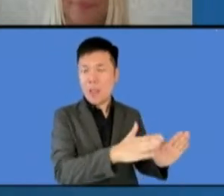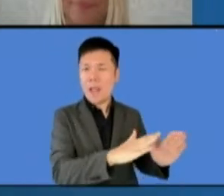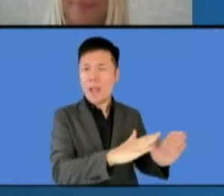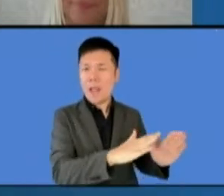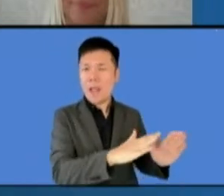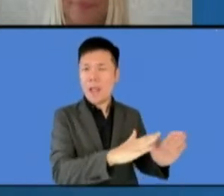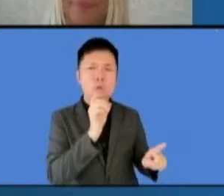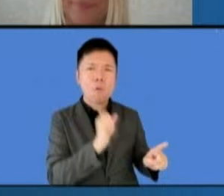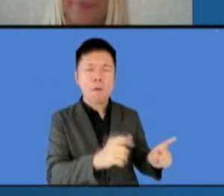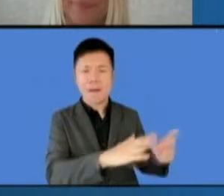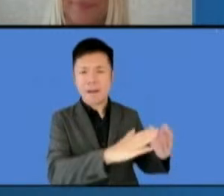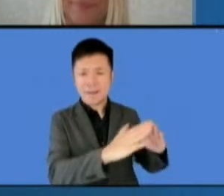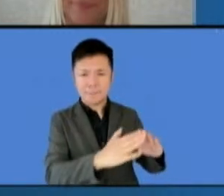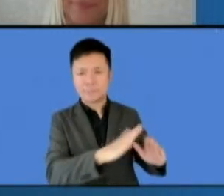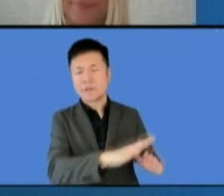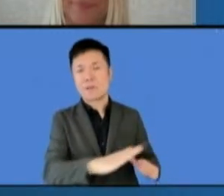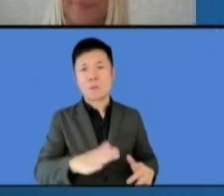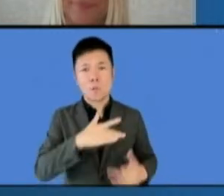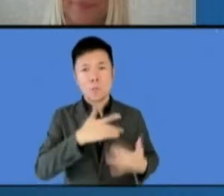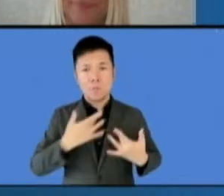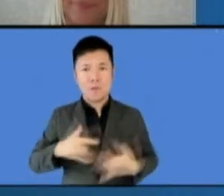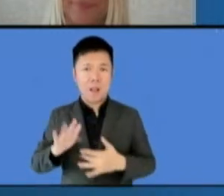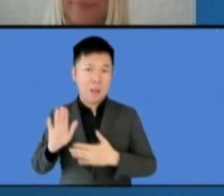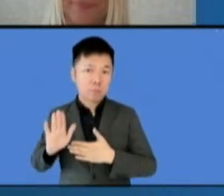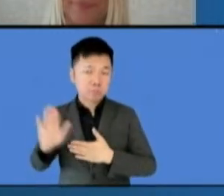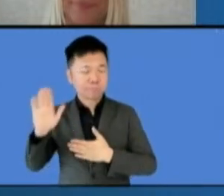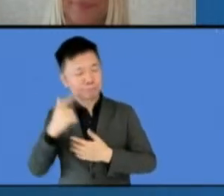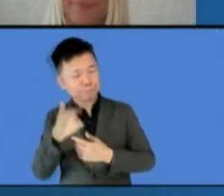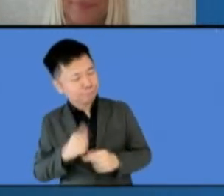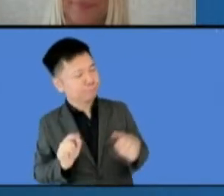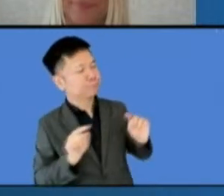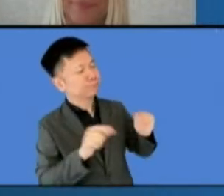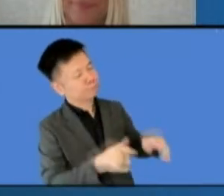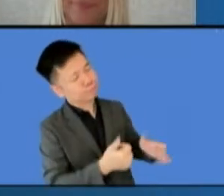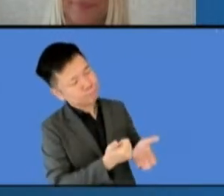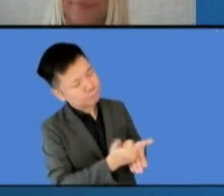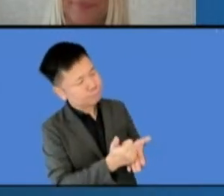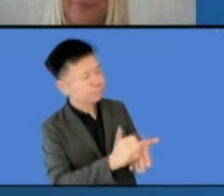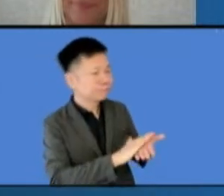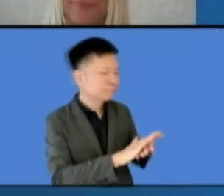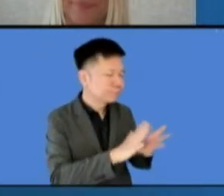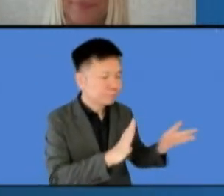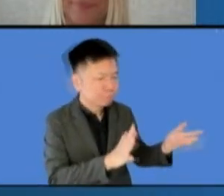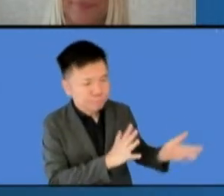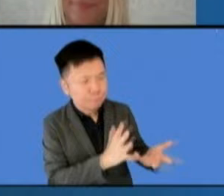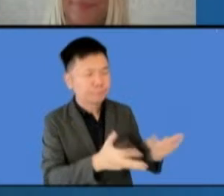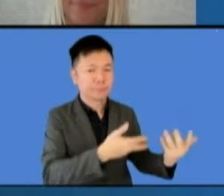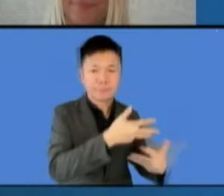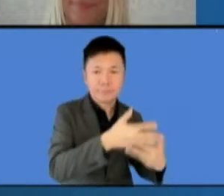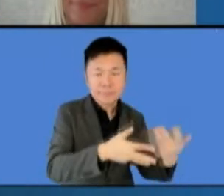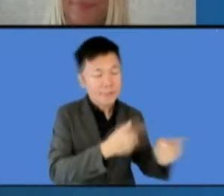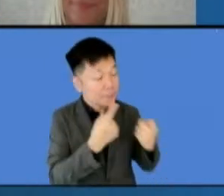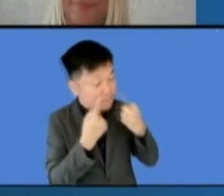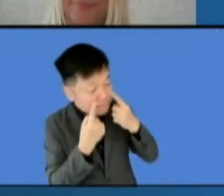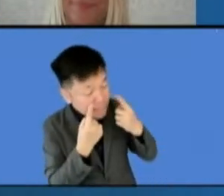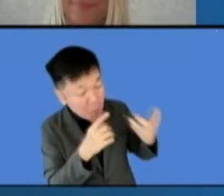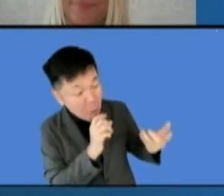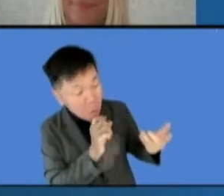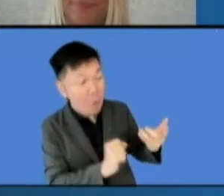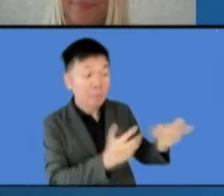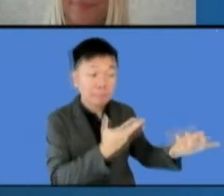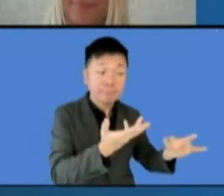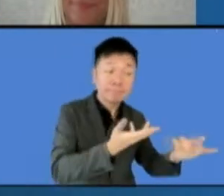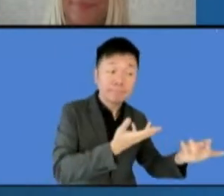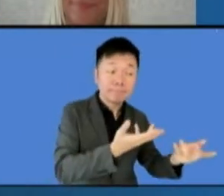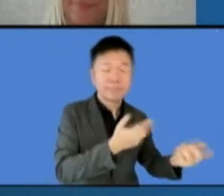volunteer who is very strong in the young generation to pay attention or to visit the older people who